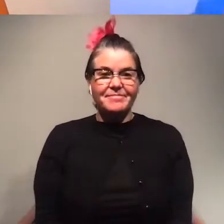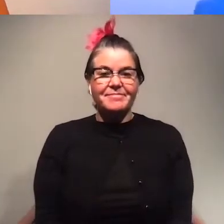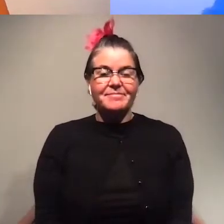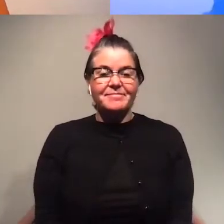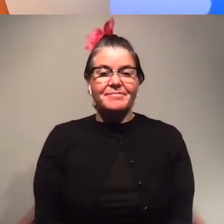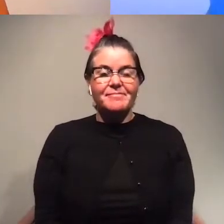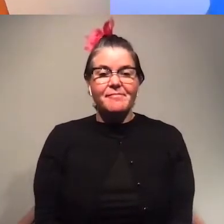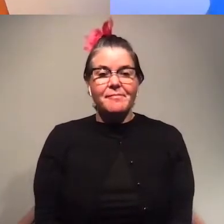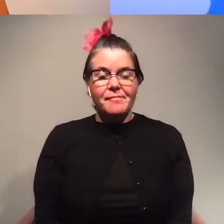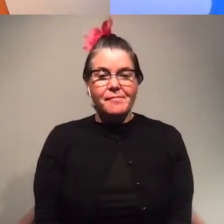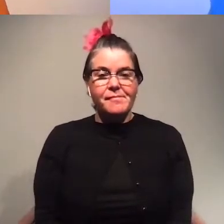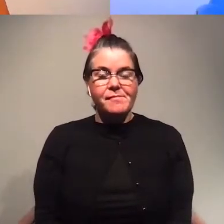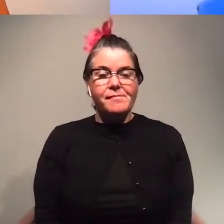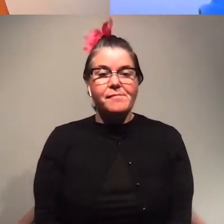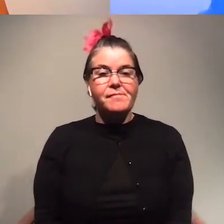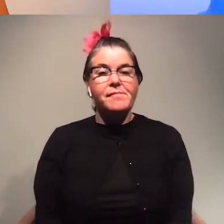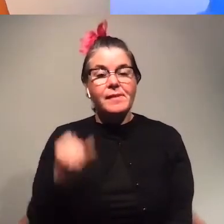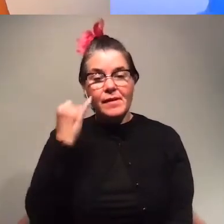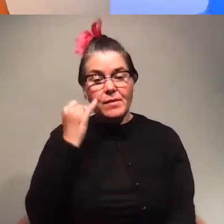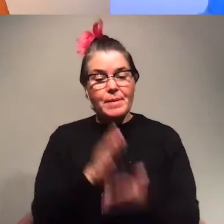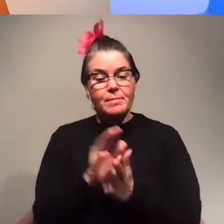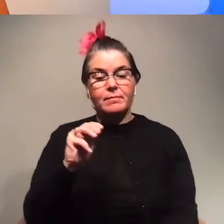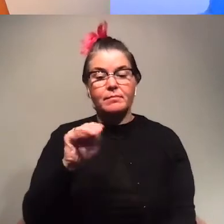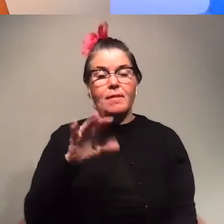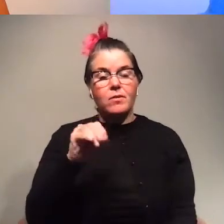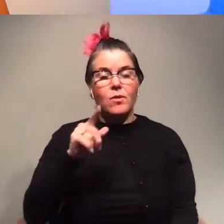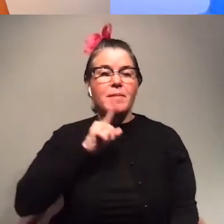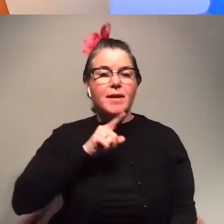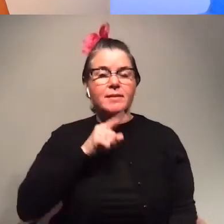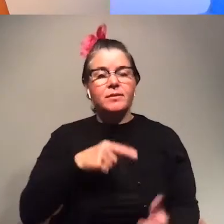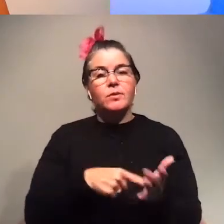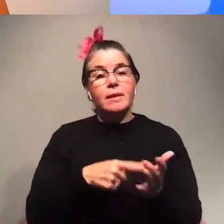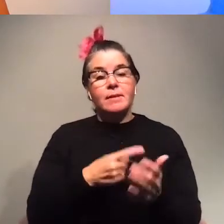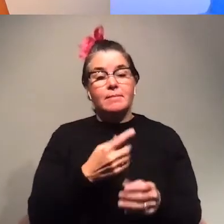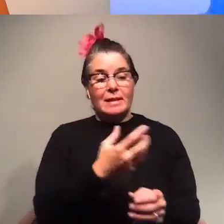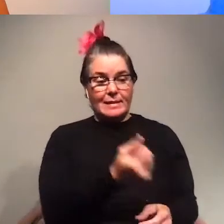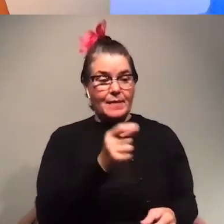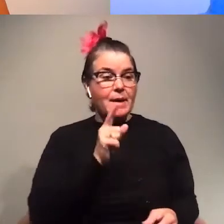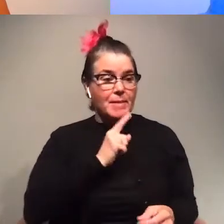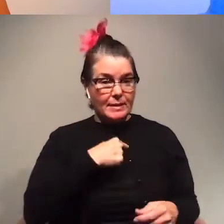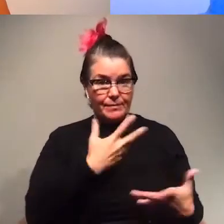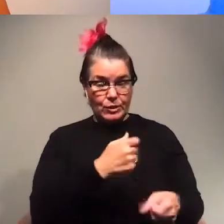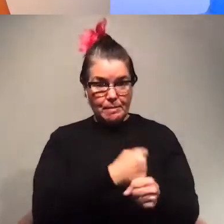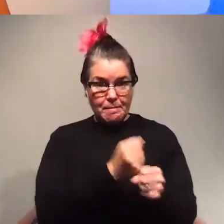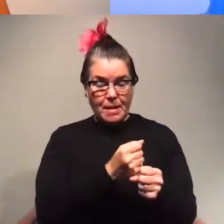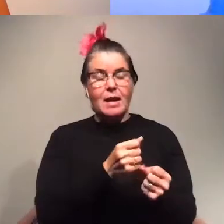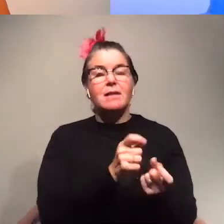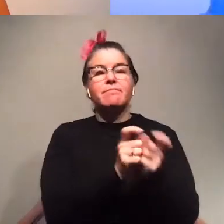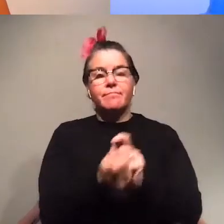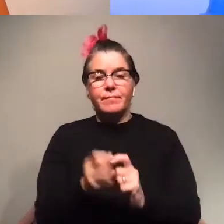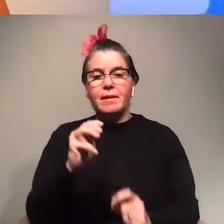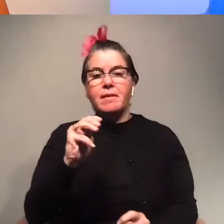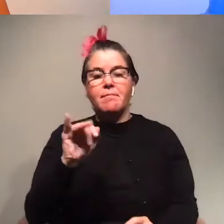And even if it becomes a microplastic. So I sometimes take that plastic that I've made and turn it into microplastics and say,